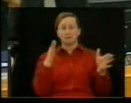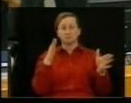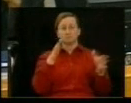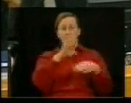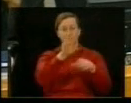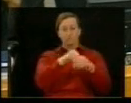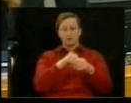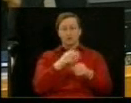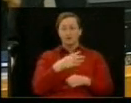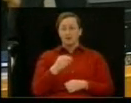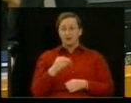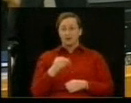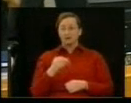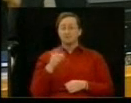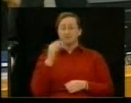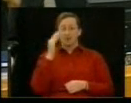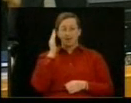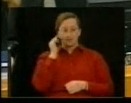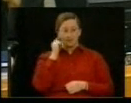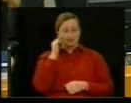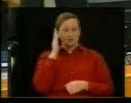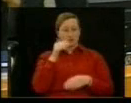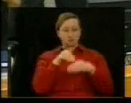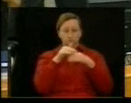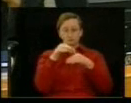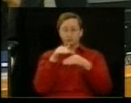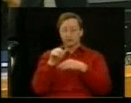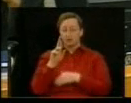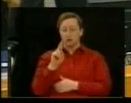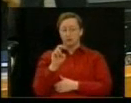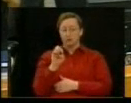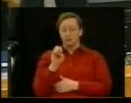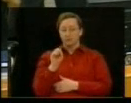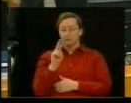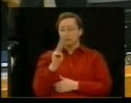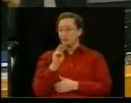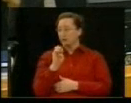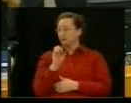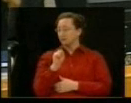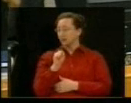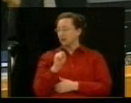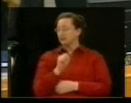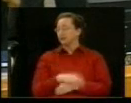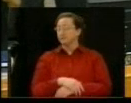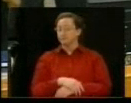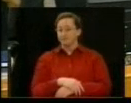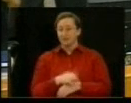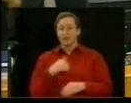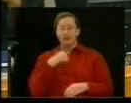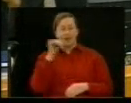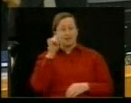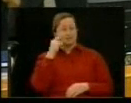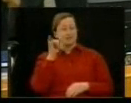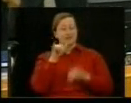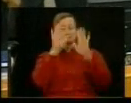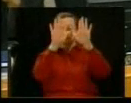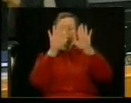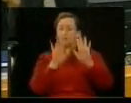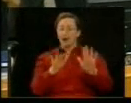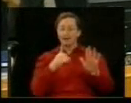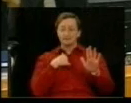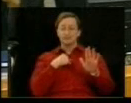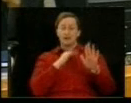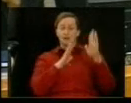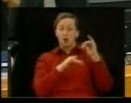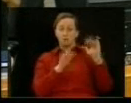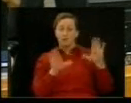people submit resumes to the commissioners in the district, if they want to the county commission office as well. I think that's great. I hope they do it sooner